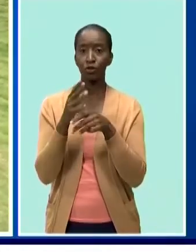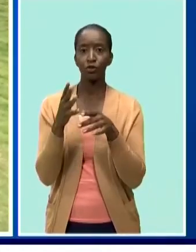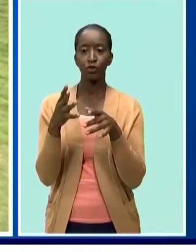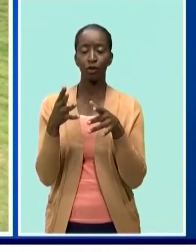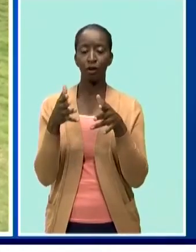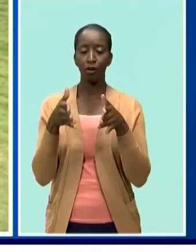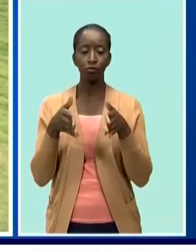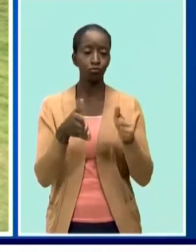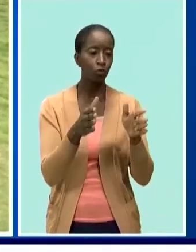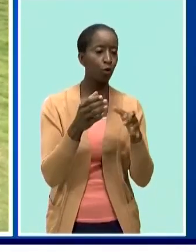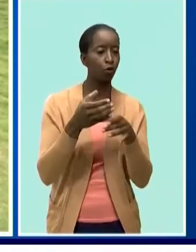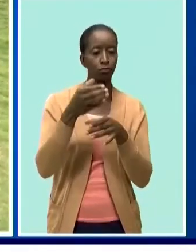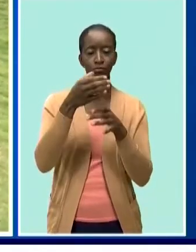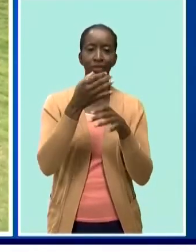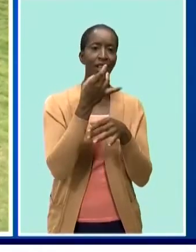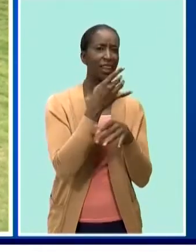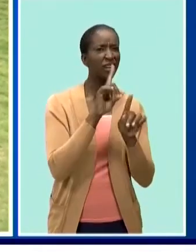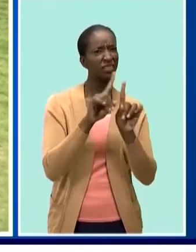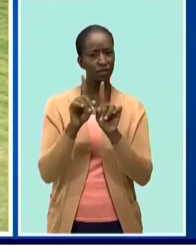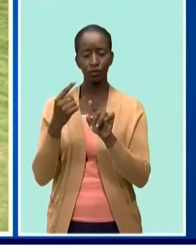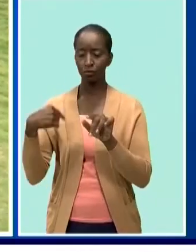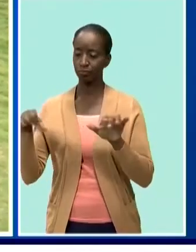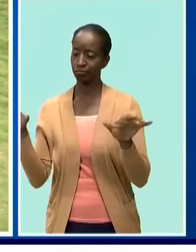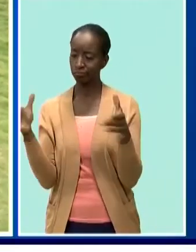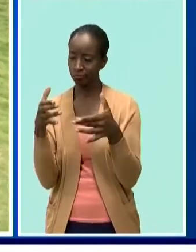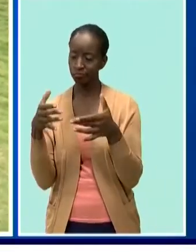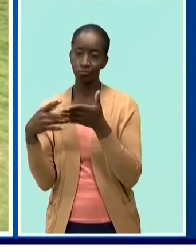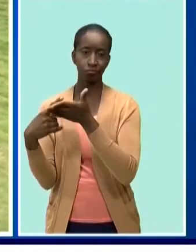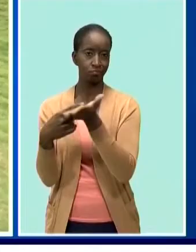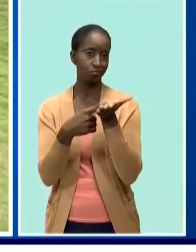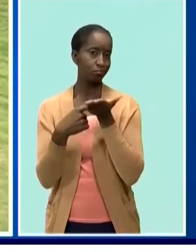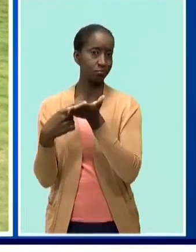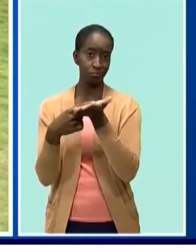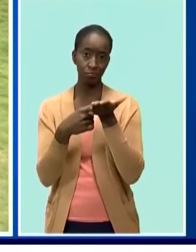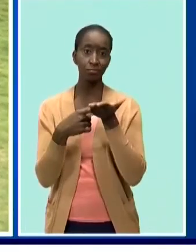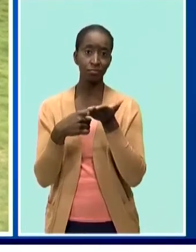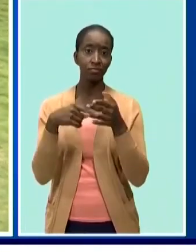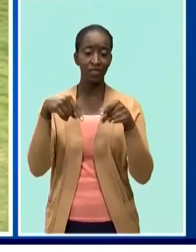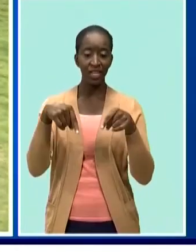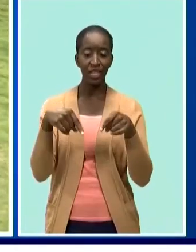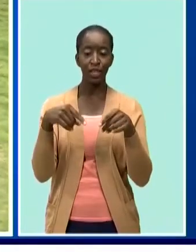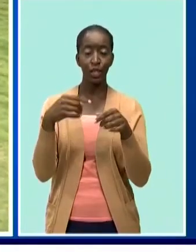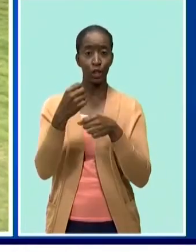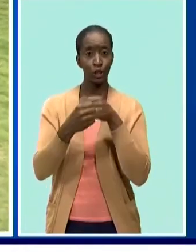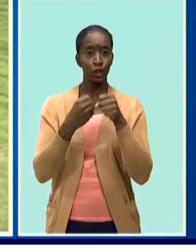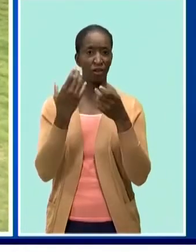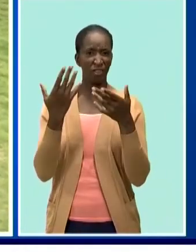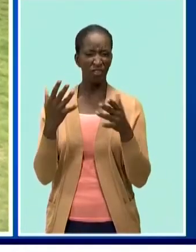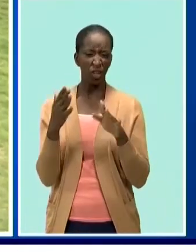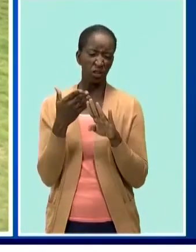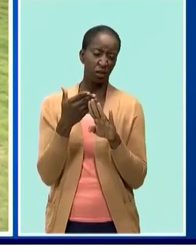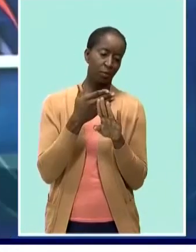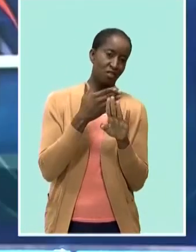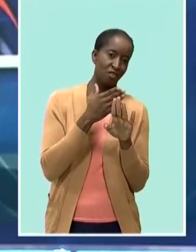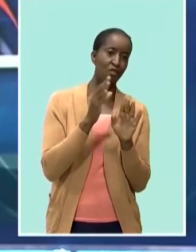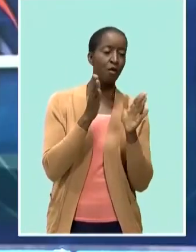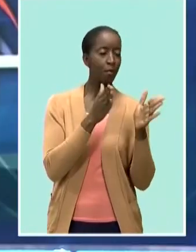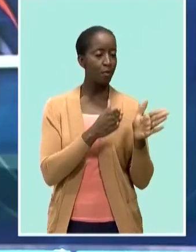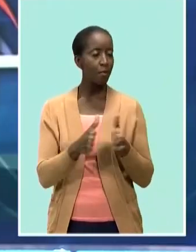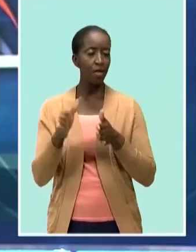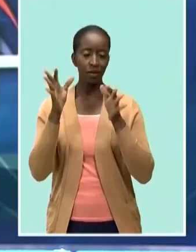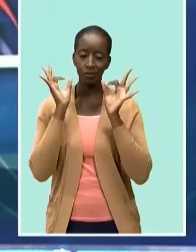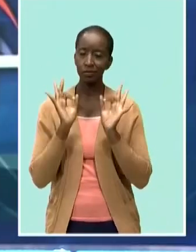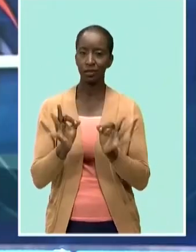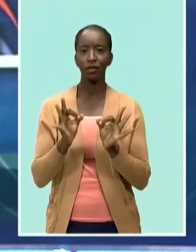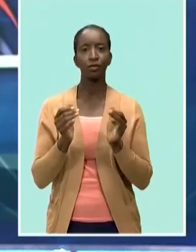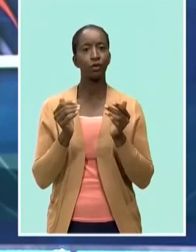and it is hoped that I would say by the end of the year we probably might be able to come up with a definitive plan for the people of White Hill.